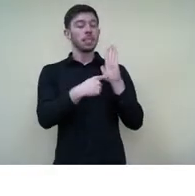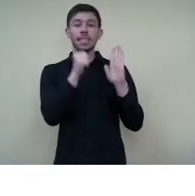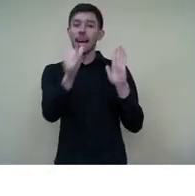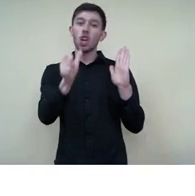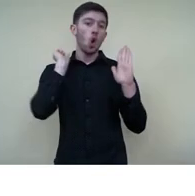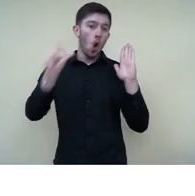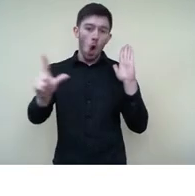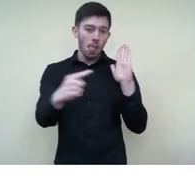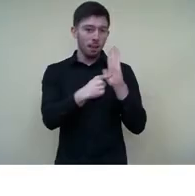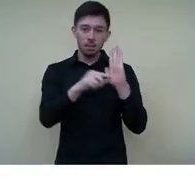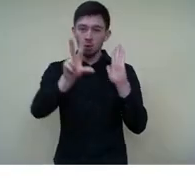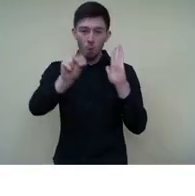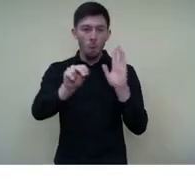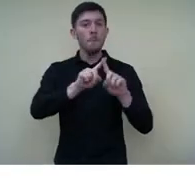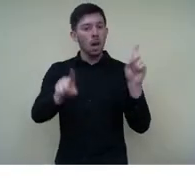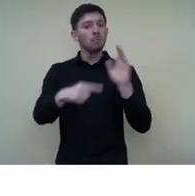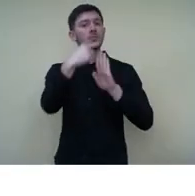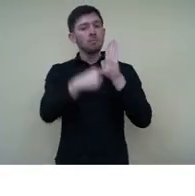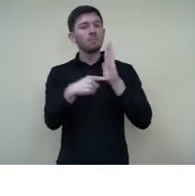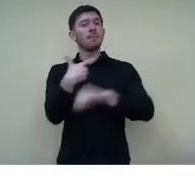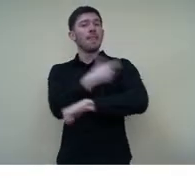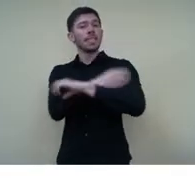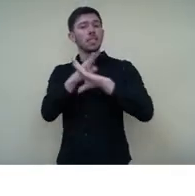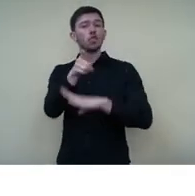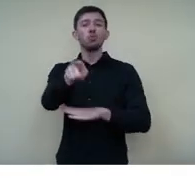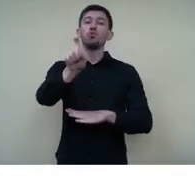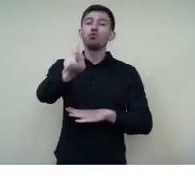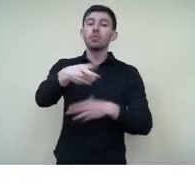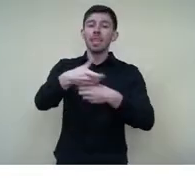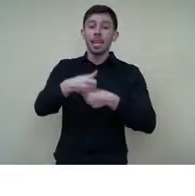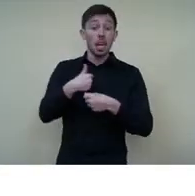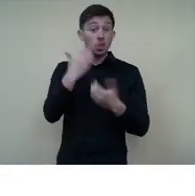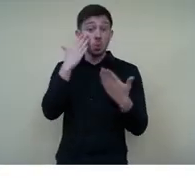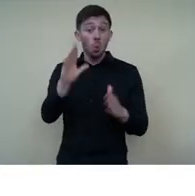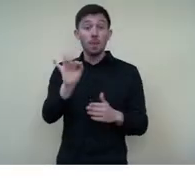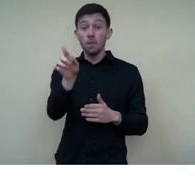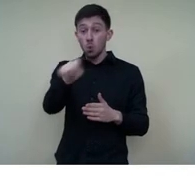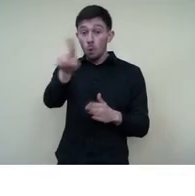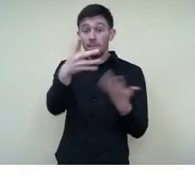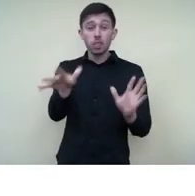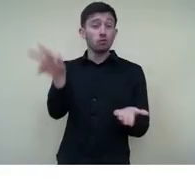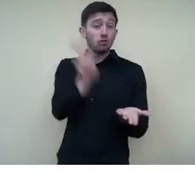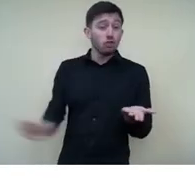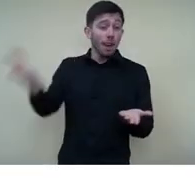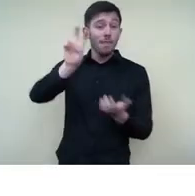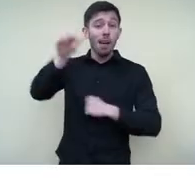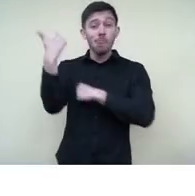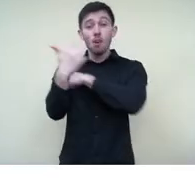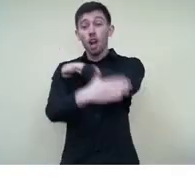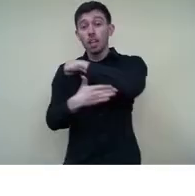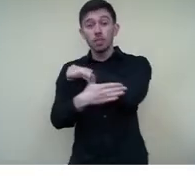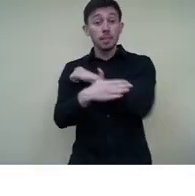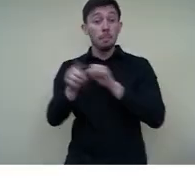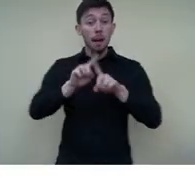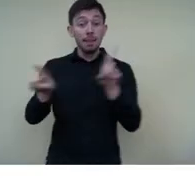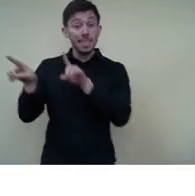list. These are just kind of the vaccines that you're supposed to get. I don't know how many of you guys have traveled out of the country or have been other places, but if you're like me,